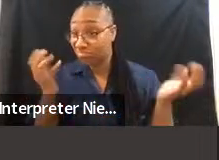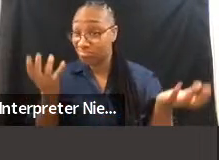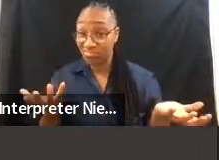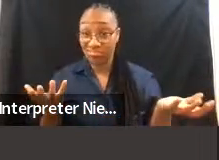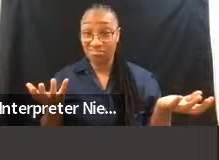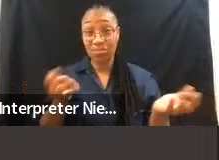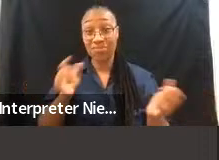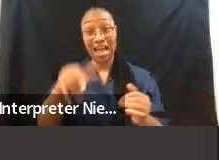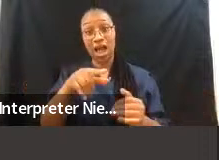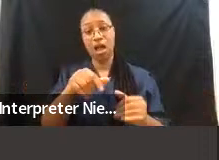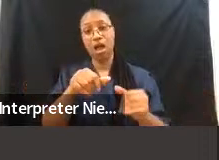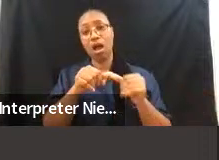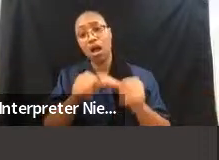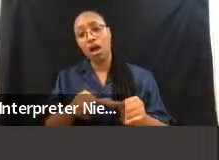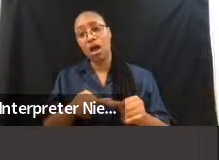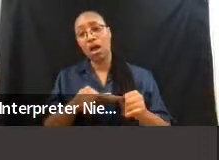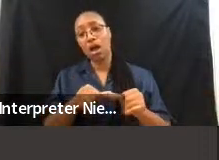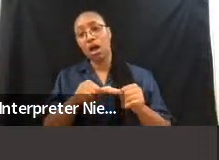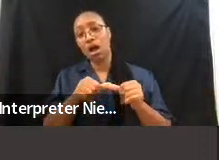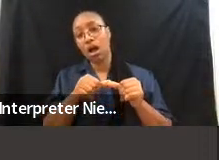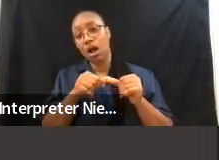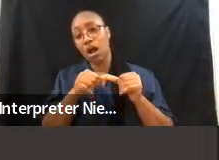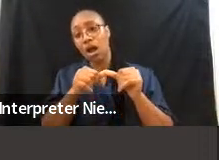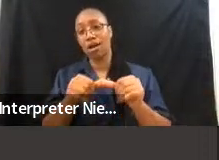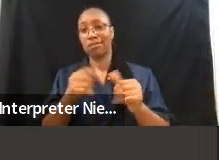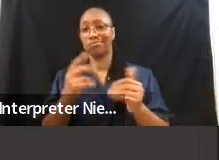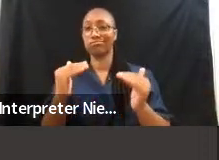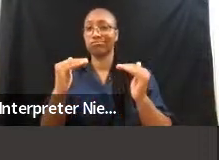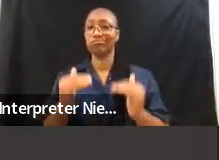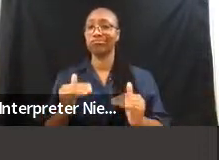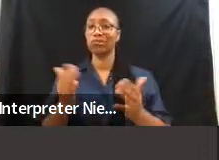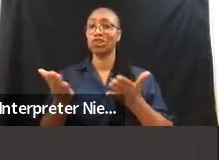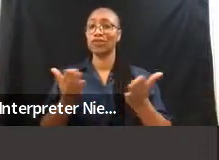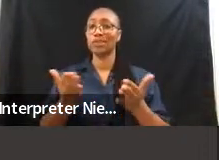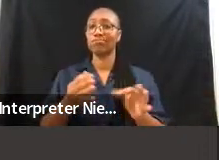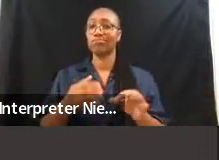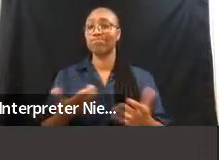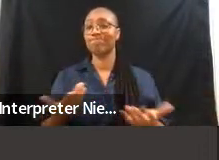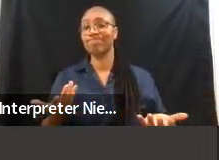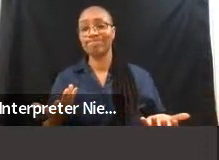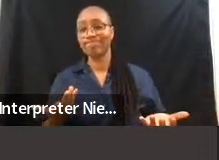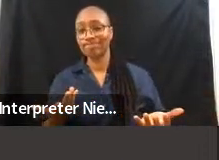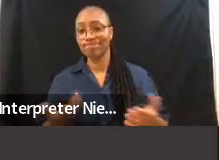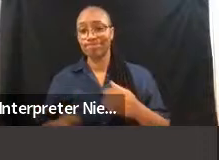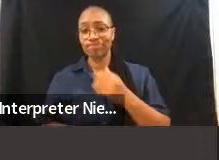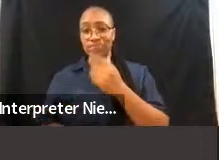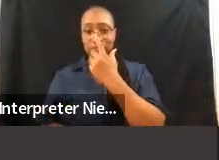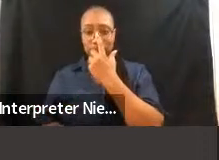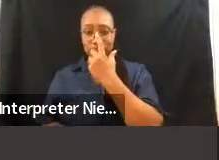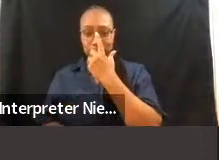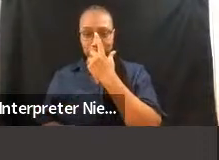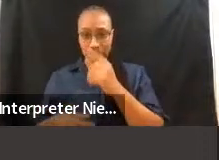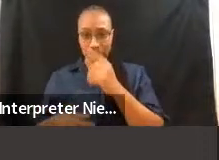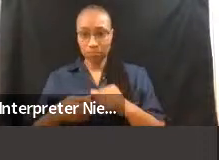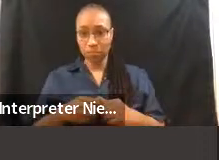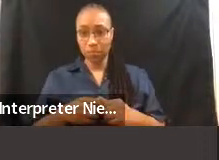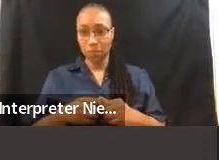services, like cervical cancer screenings, colorectal cancer screenings, obesity